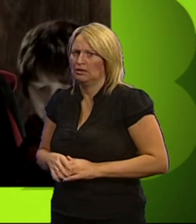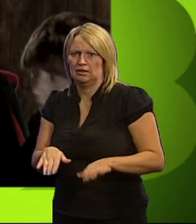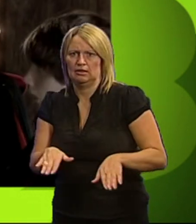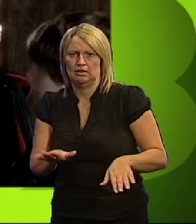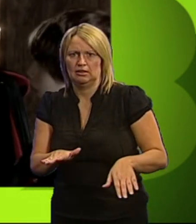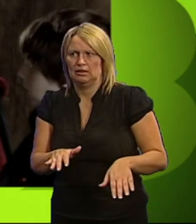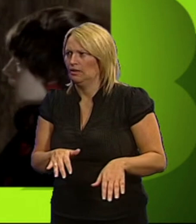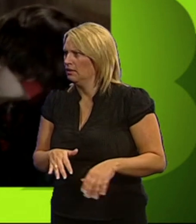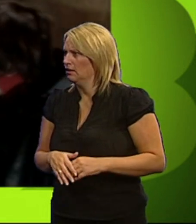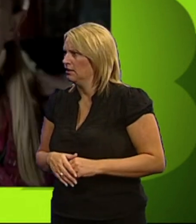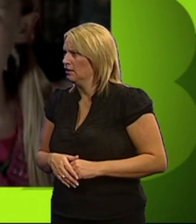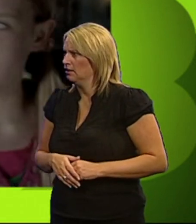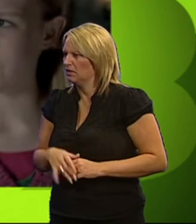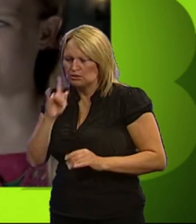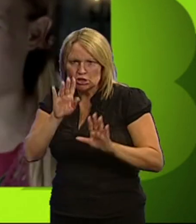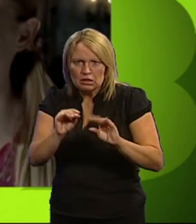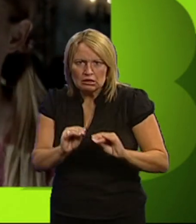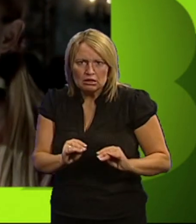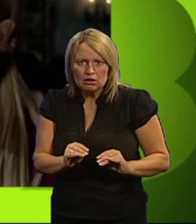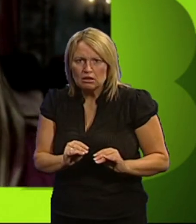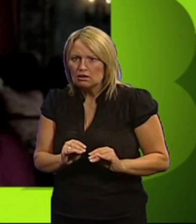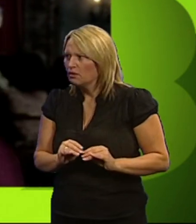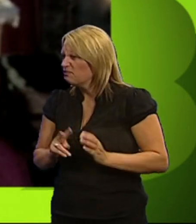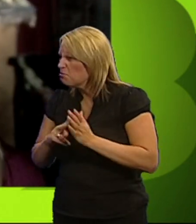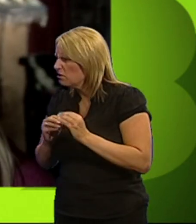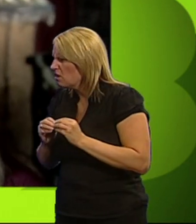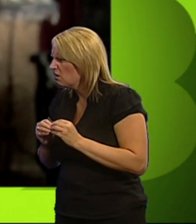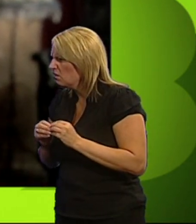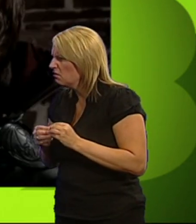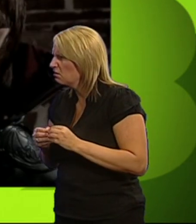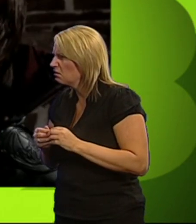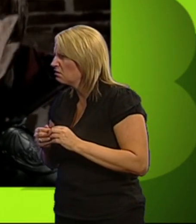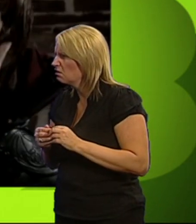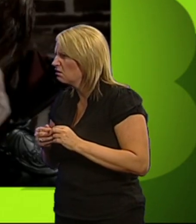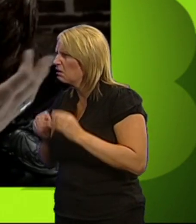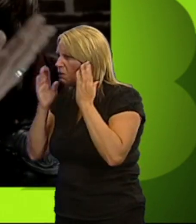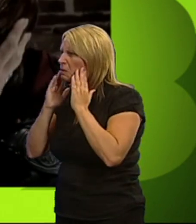Freddy, let me check you. Vermin Busters.